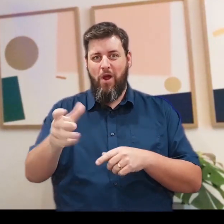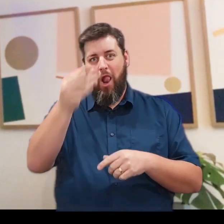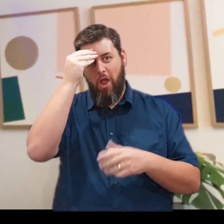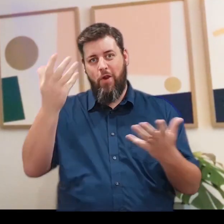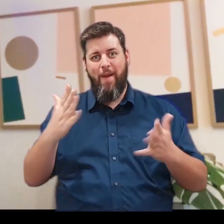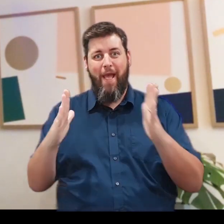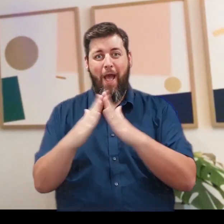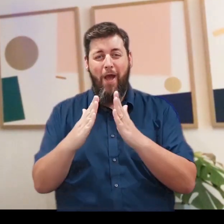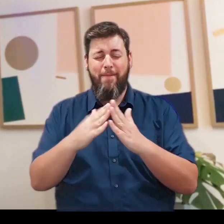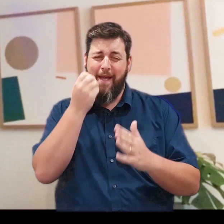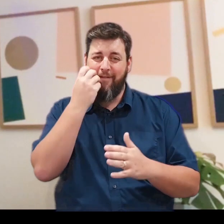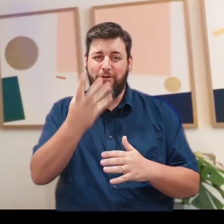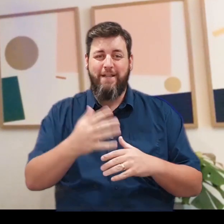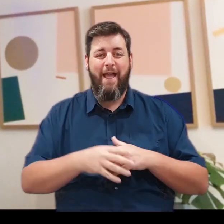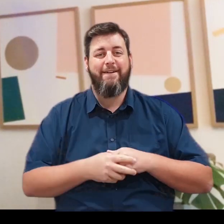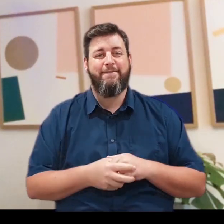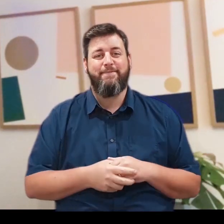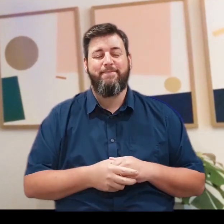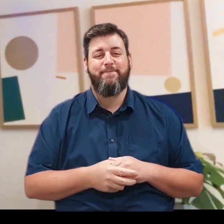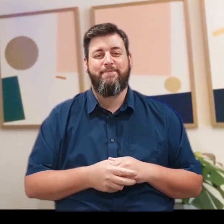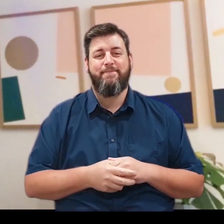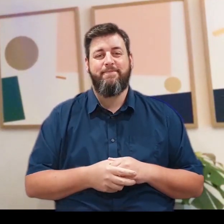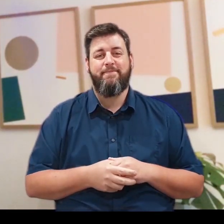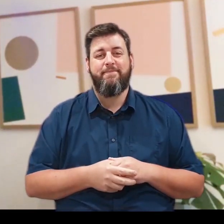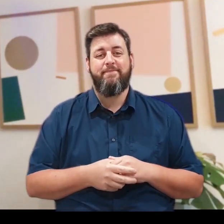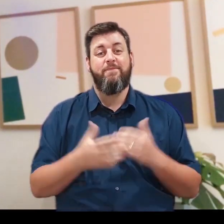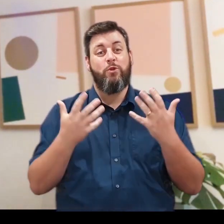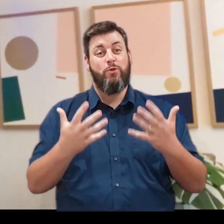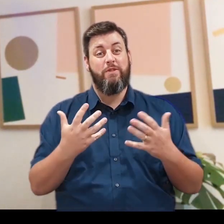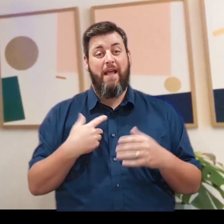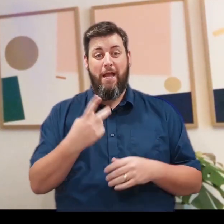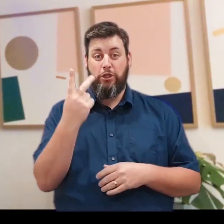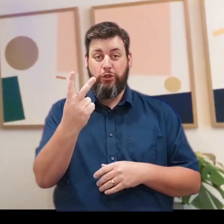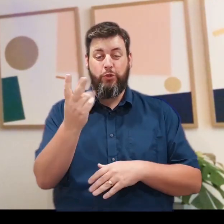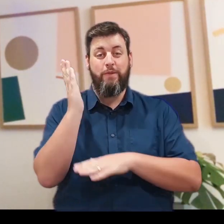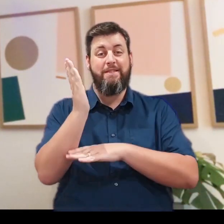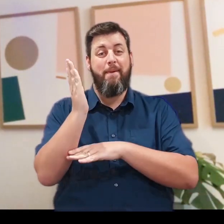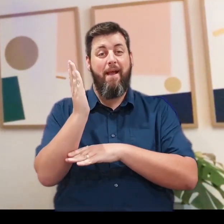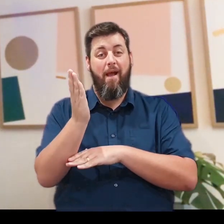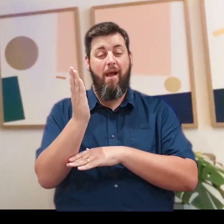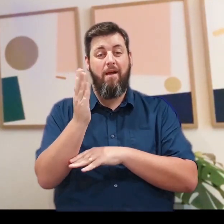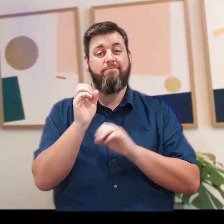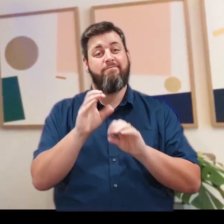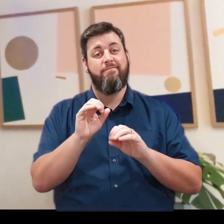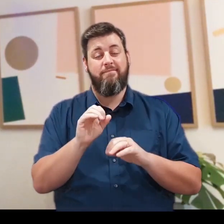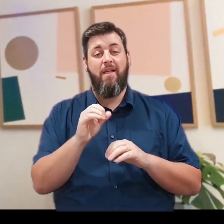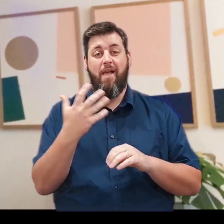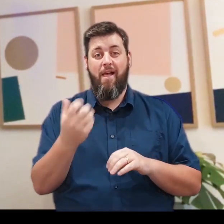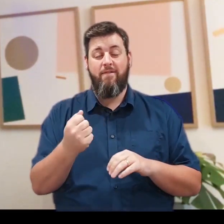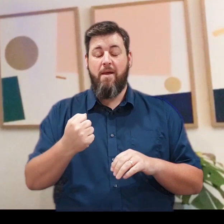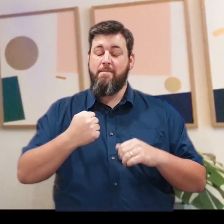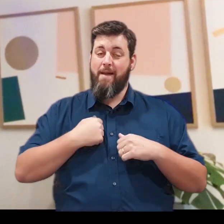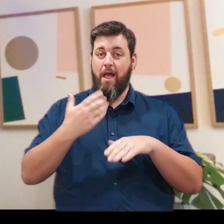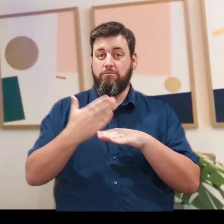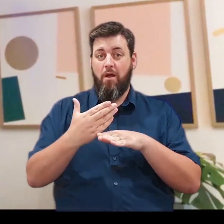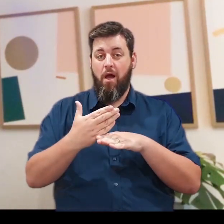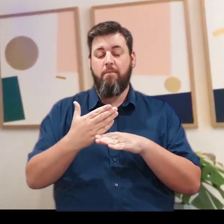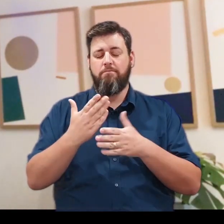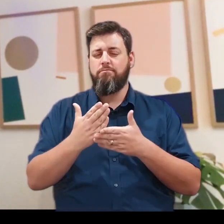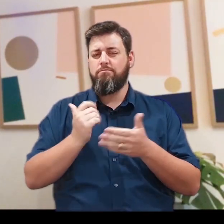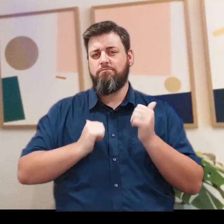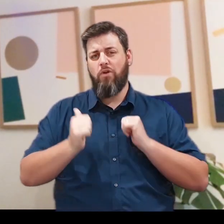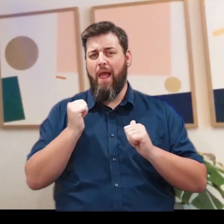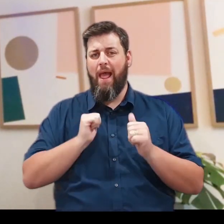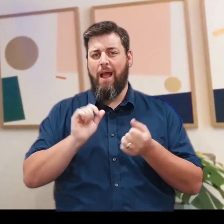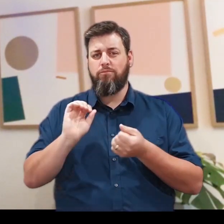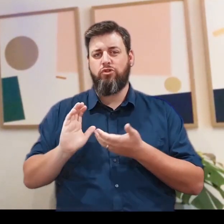home each and every day. We've got two speakers in today's assembly, and it's my job and privilege to introduce the